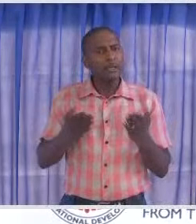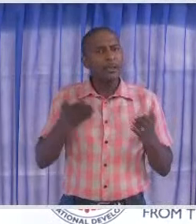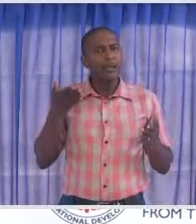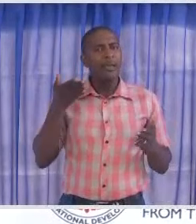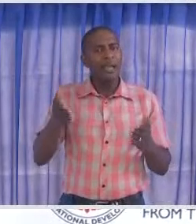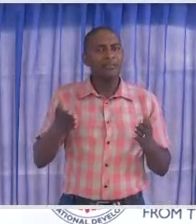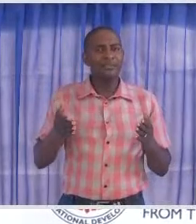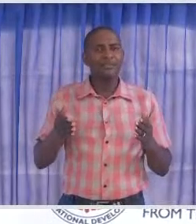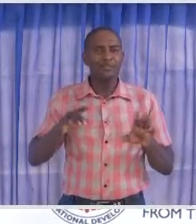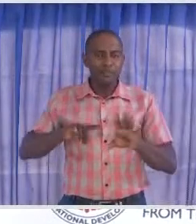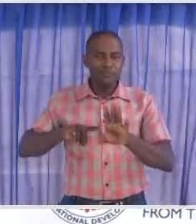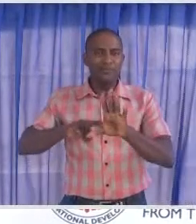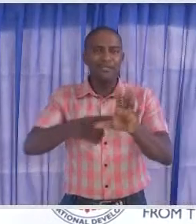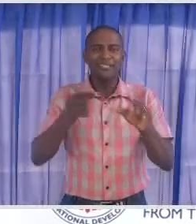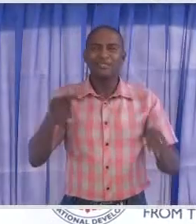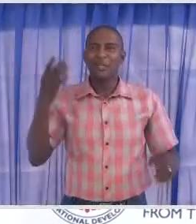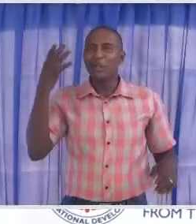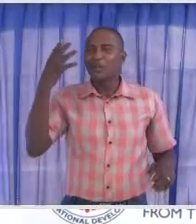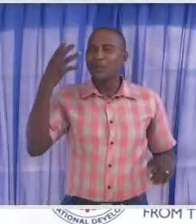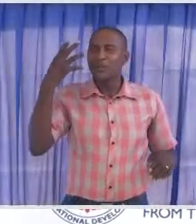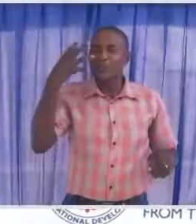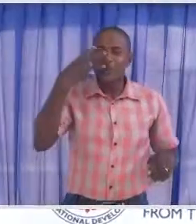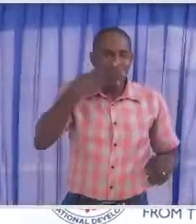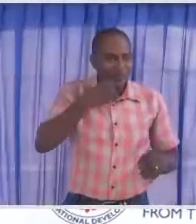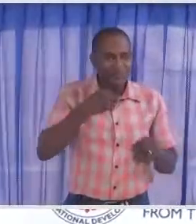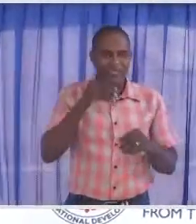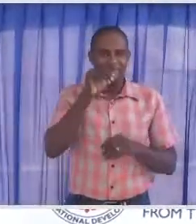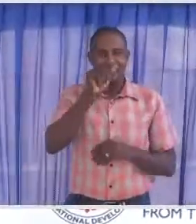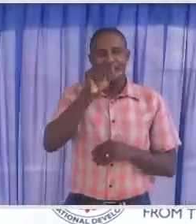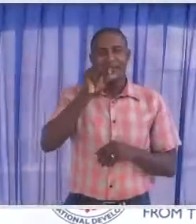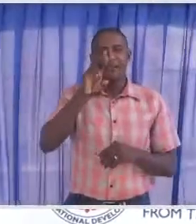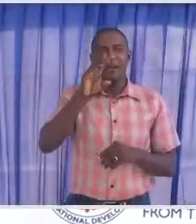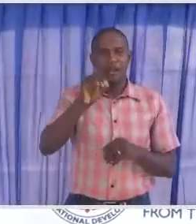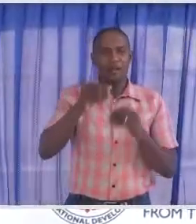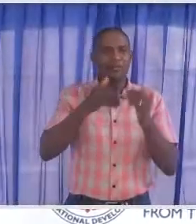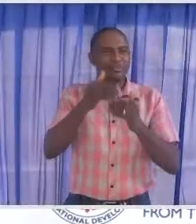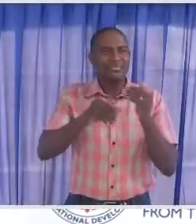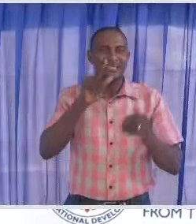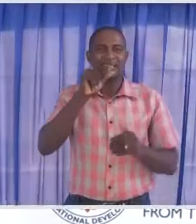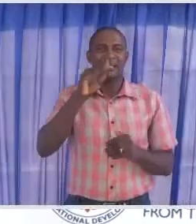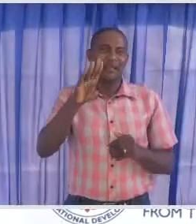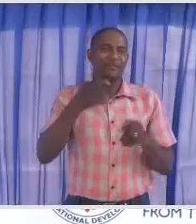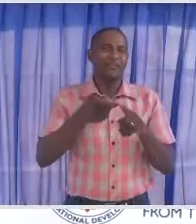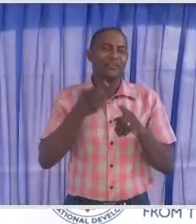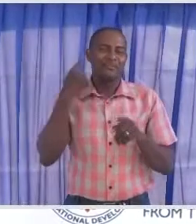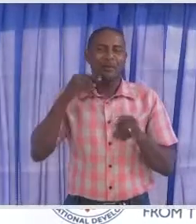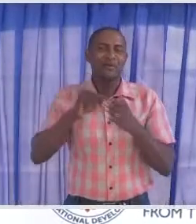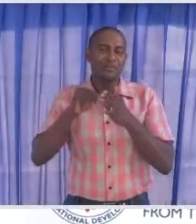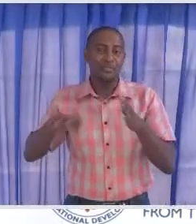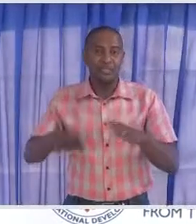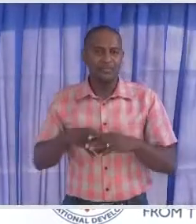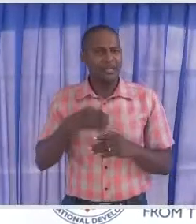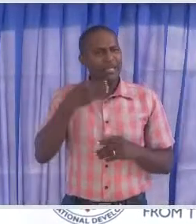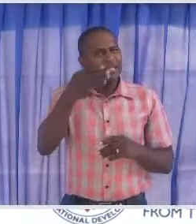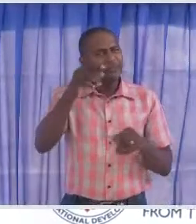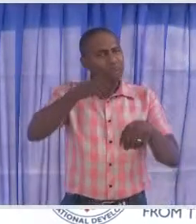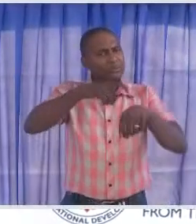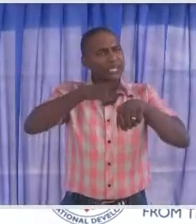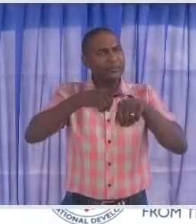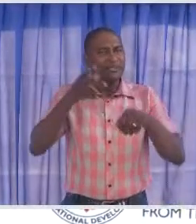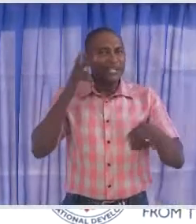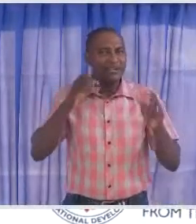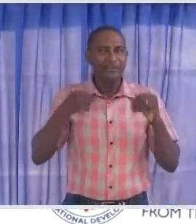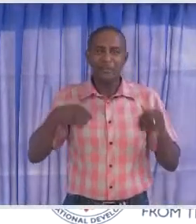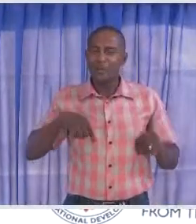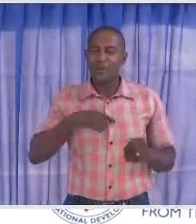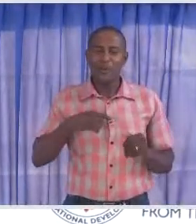launch this lovely agro-processing lab for the students. I'm going to give you a chance to hear a little bit from our great